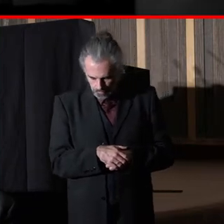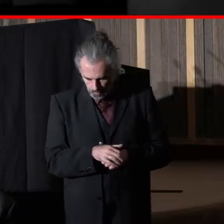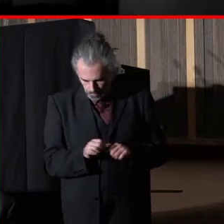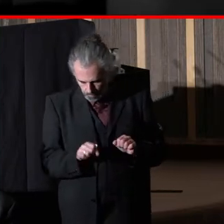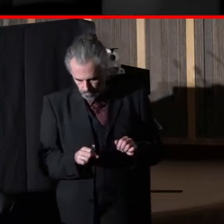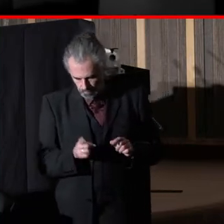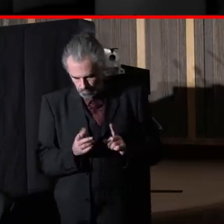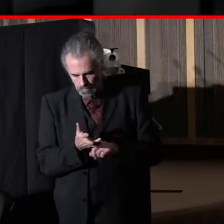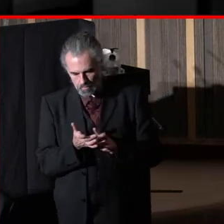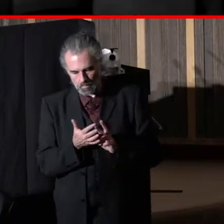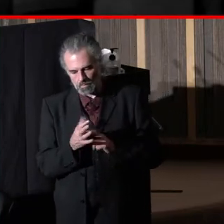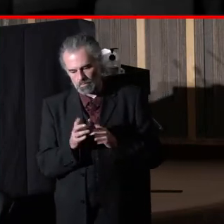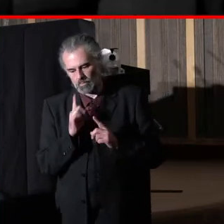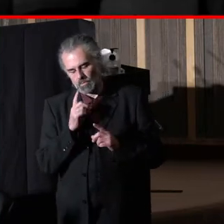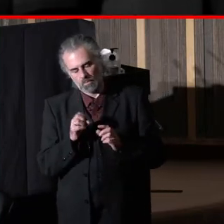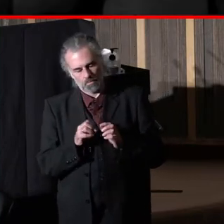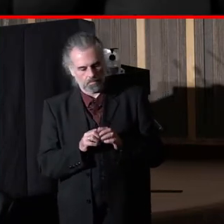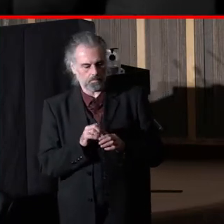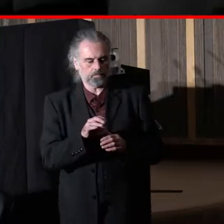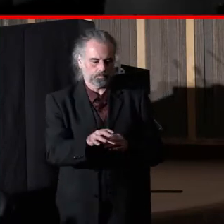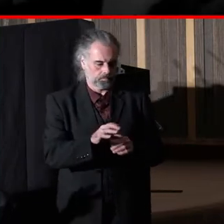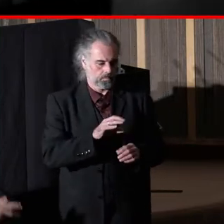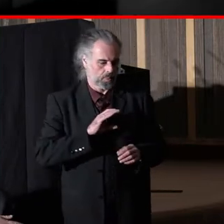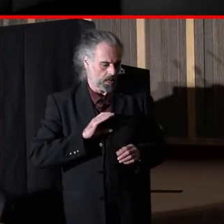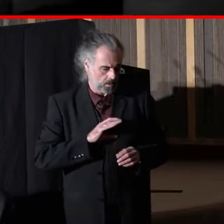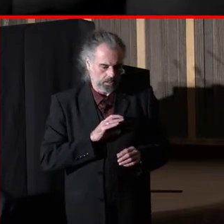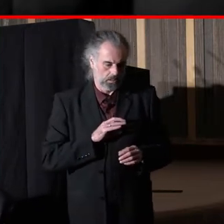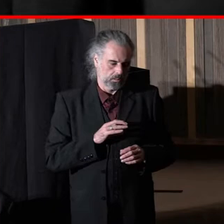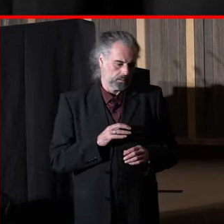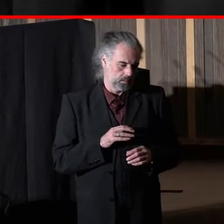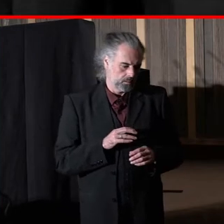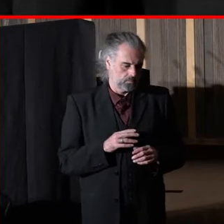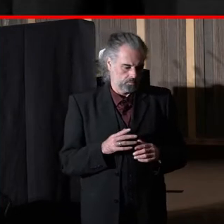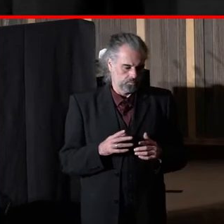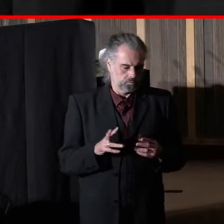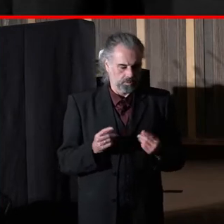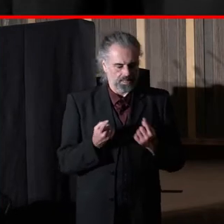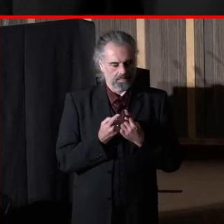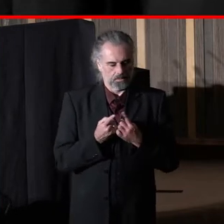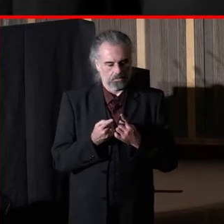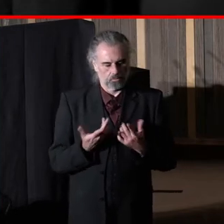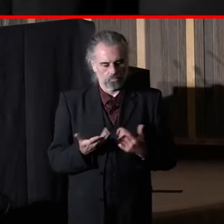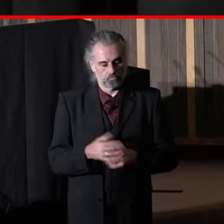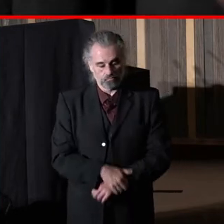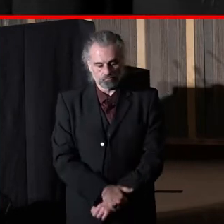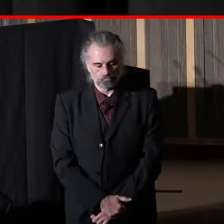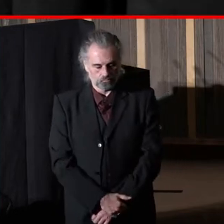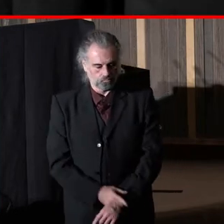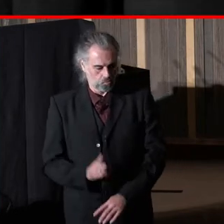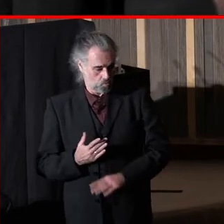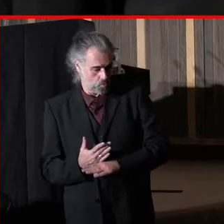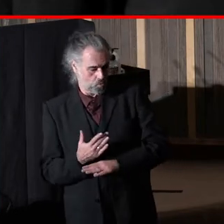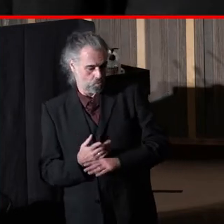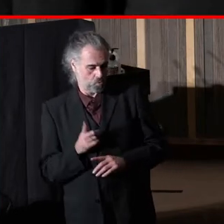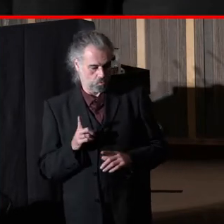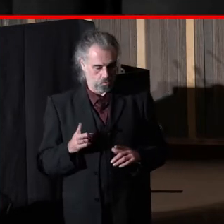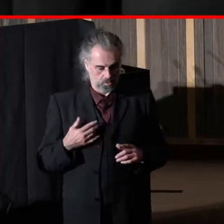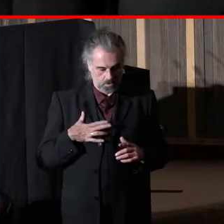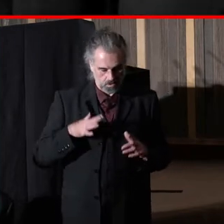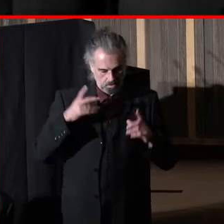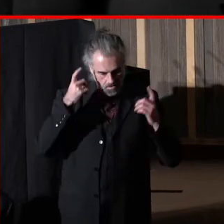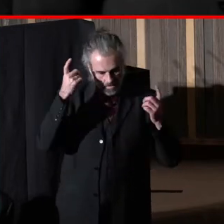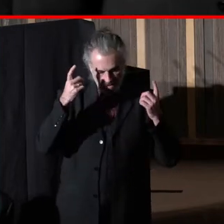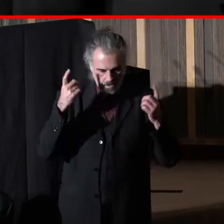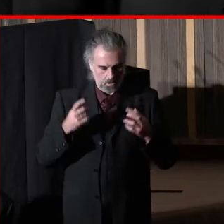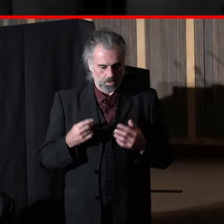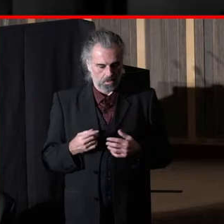As Linda was saying, putting characters in, putting scenes in and just culling stuff. And yeah, what works? What do we need to consider